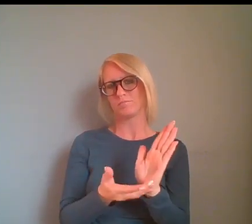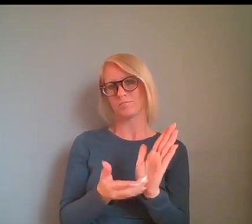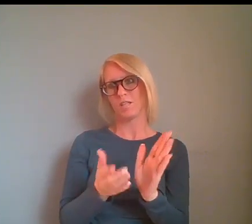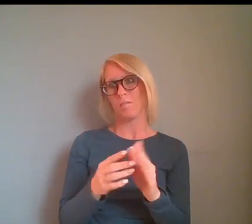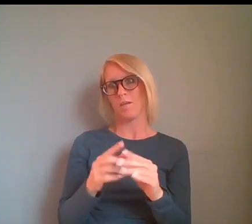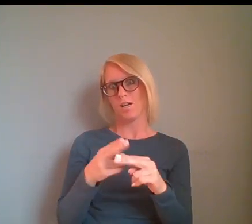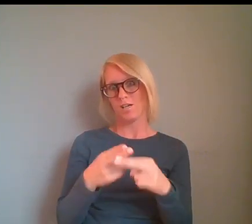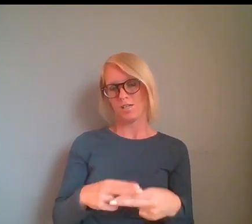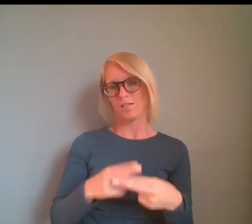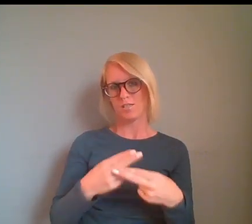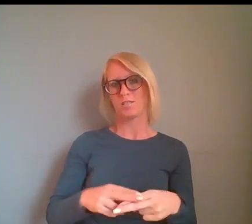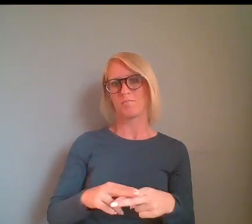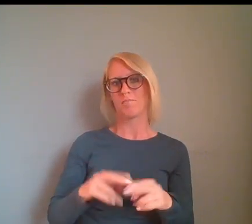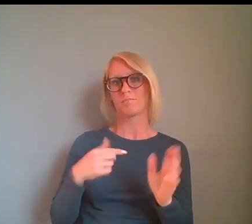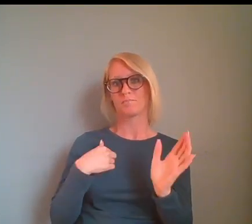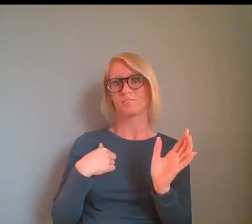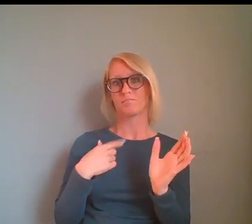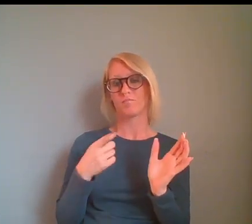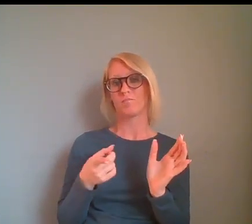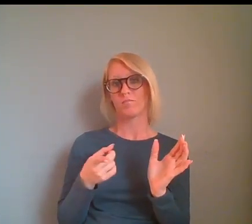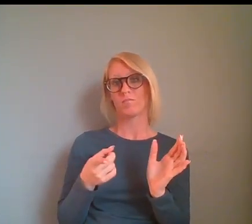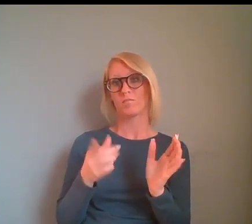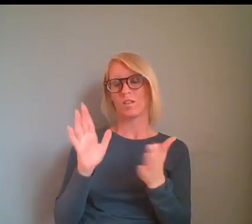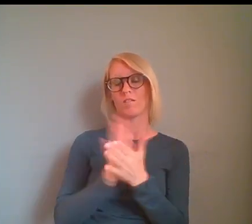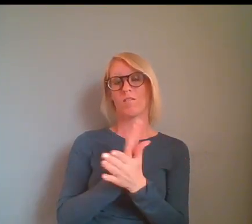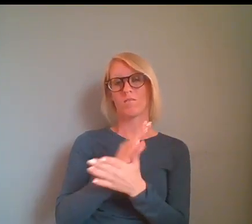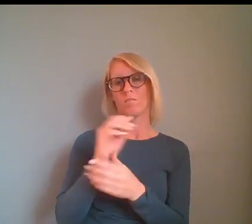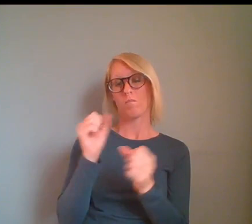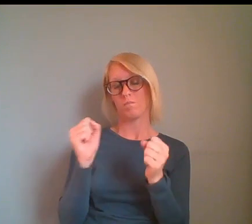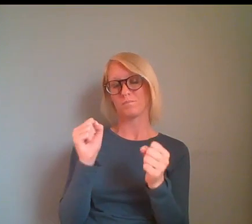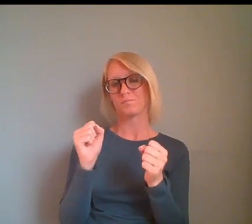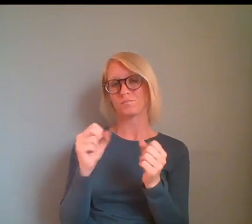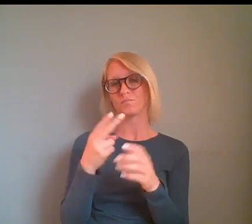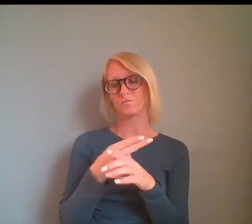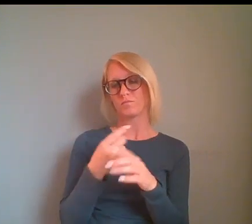which I like to just put it on my apron, but you're going to use paper towel.